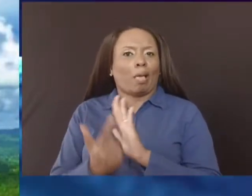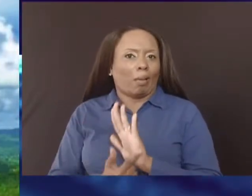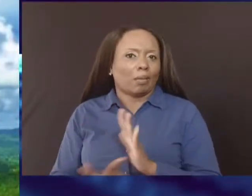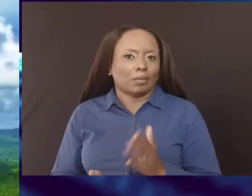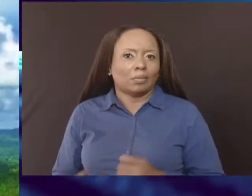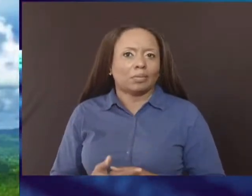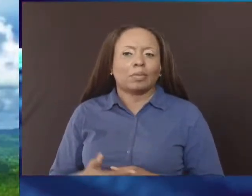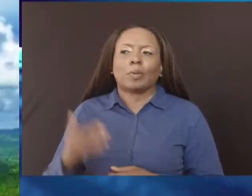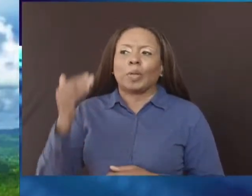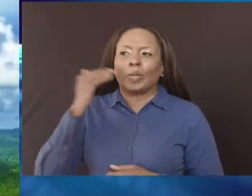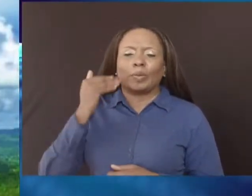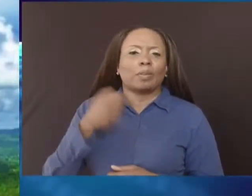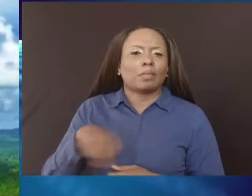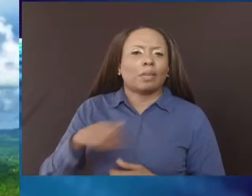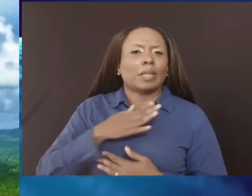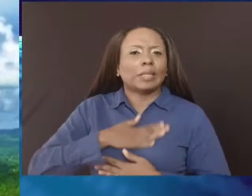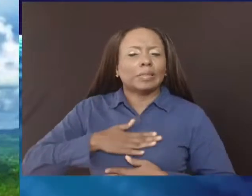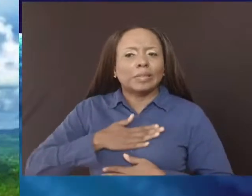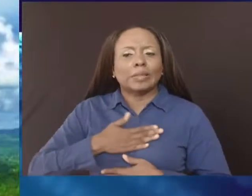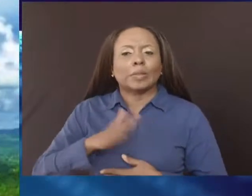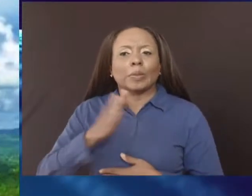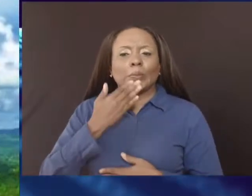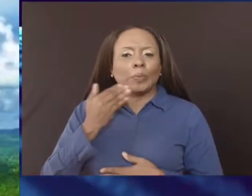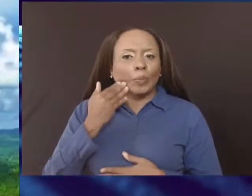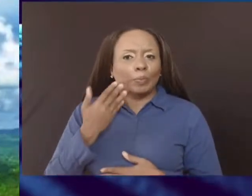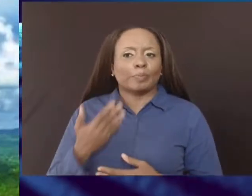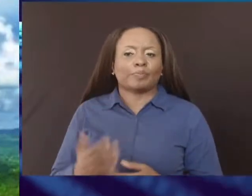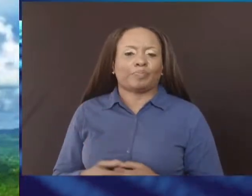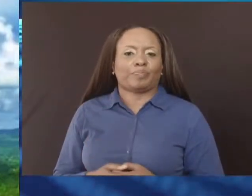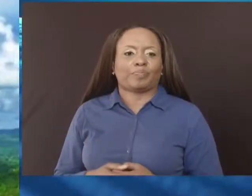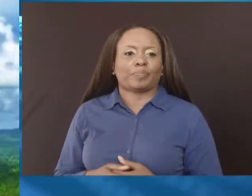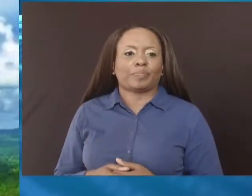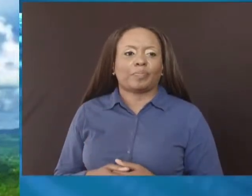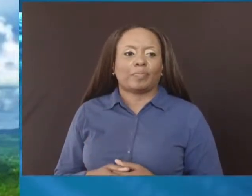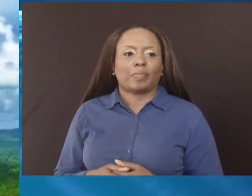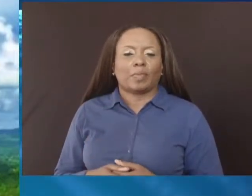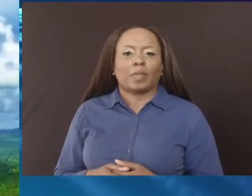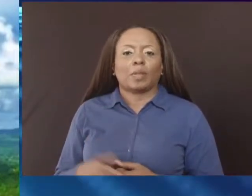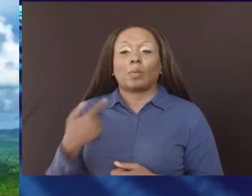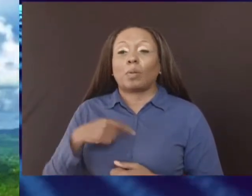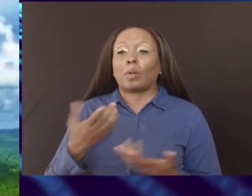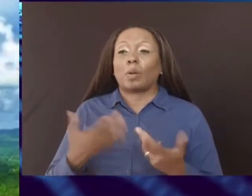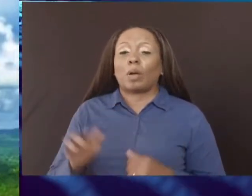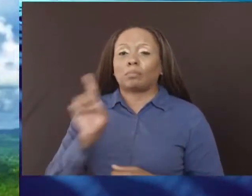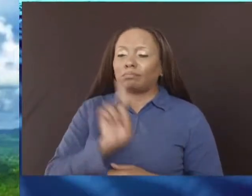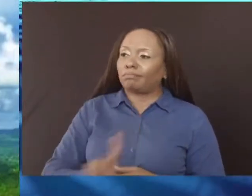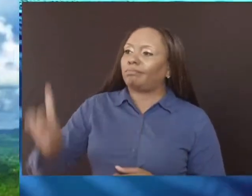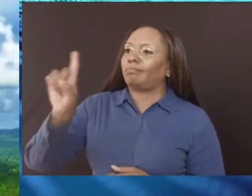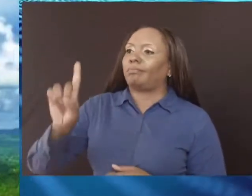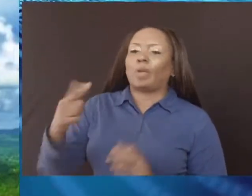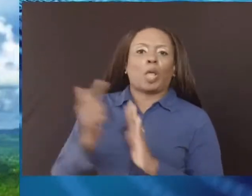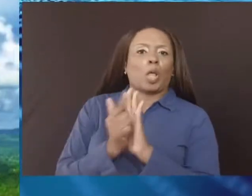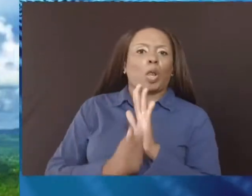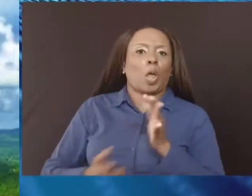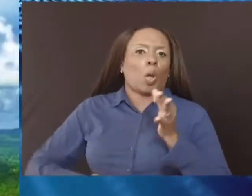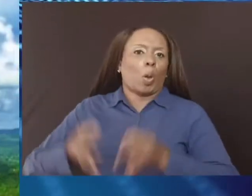that a lot of you enjoy the comfort of your home, and we would not want for you to be brought before the law courts to face imprisonment of up to